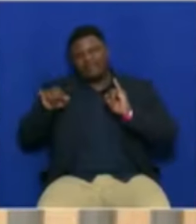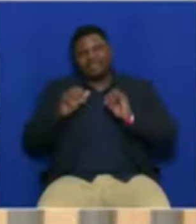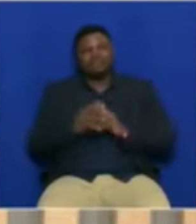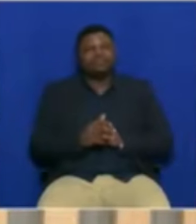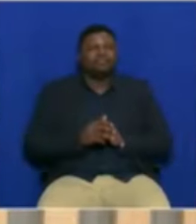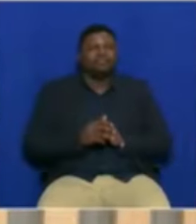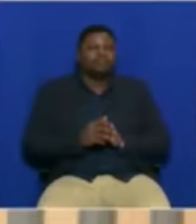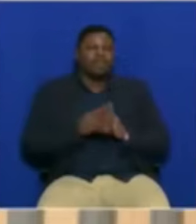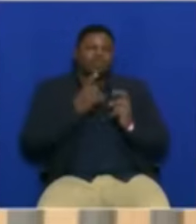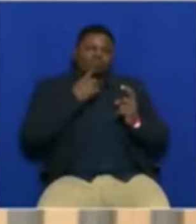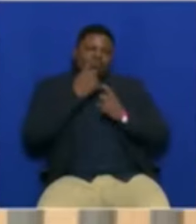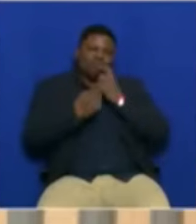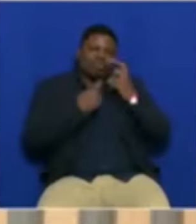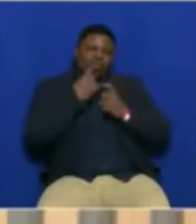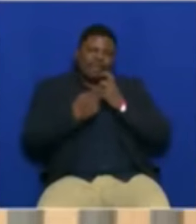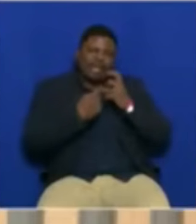point,